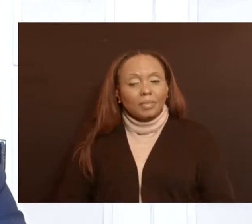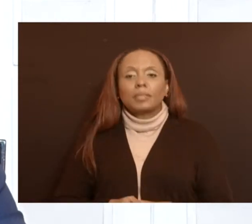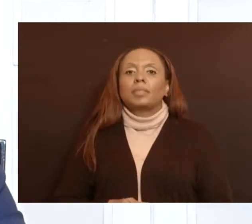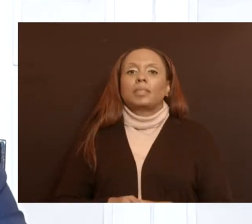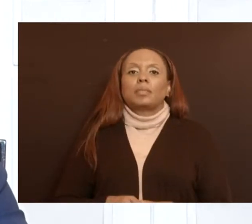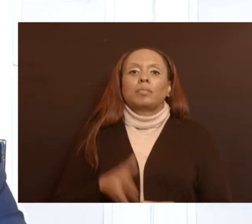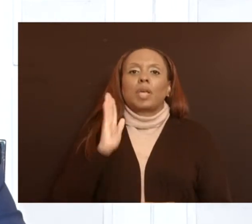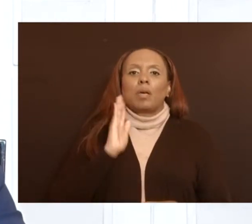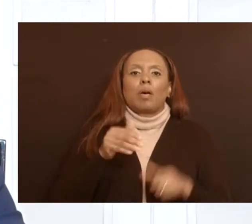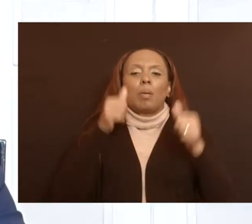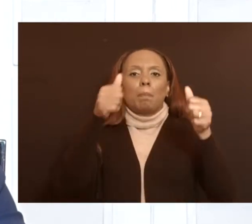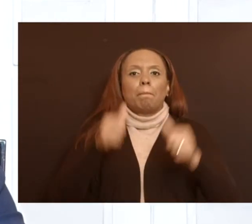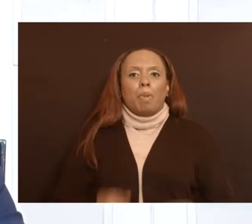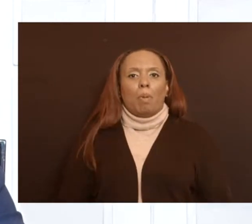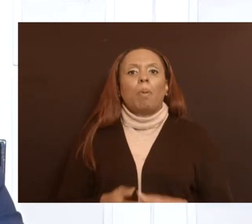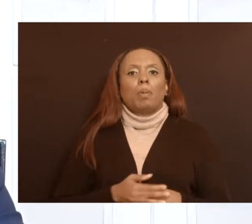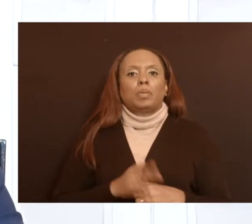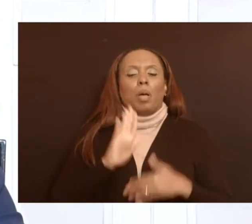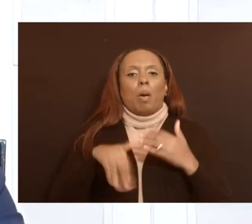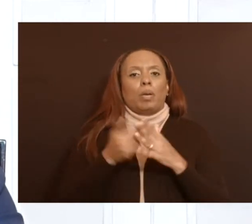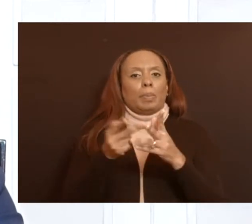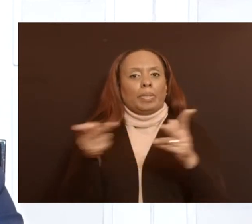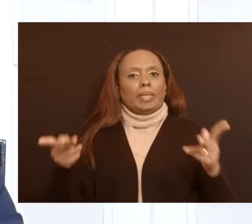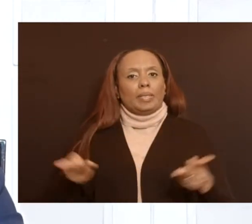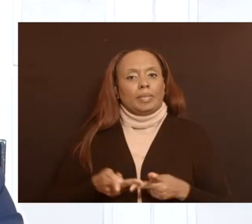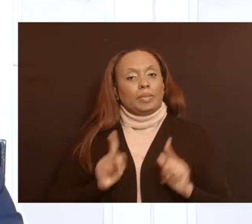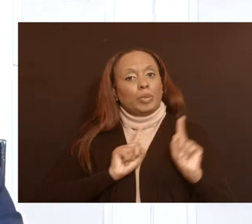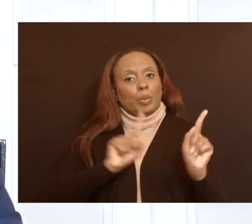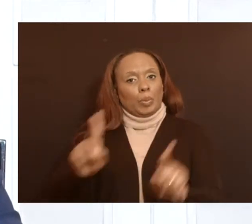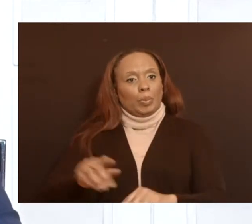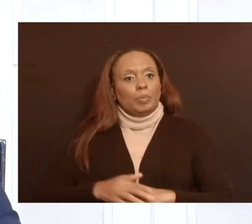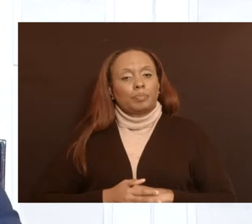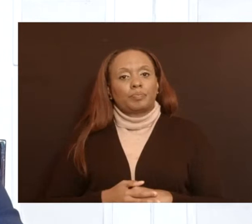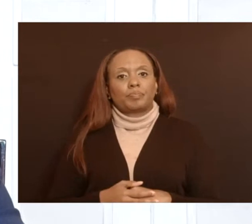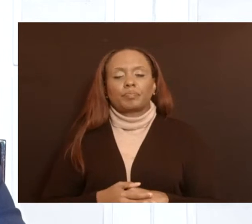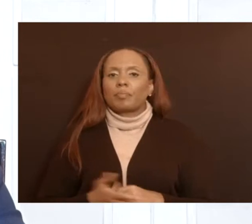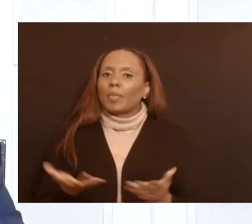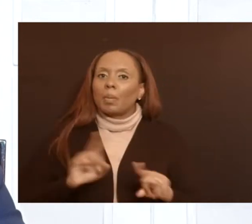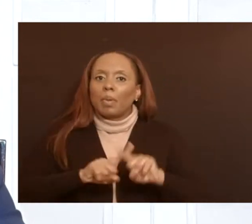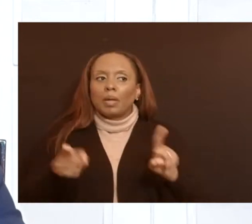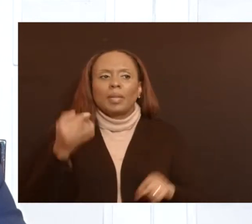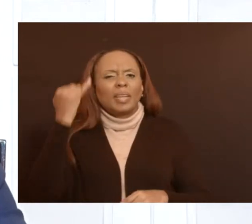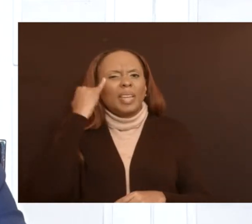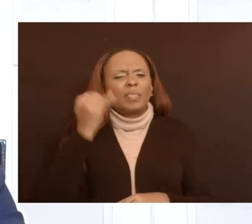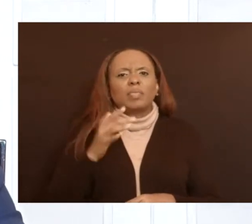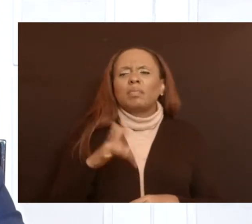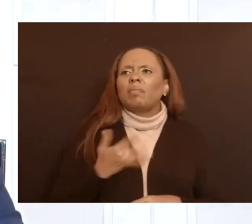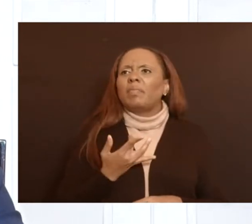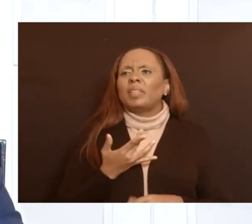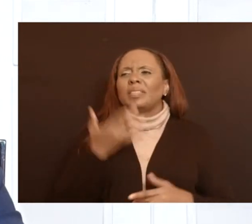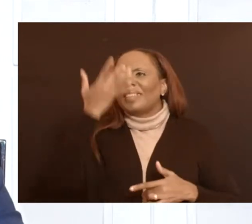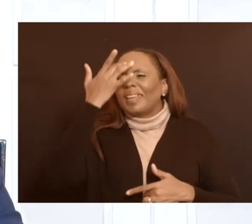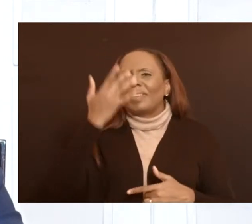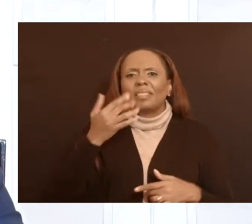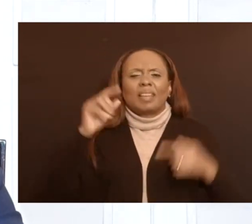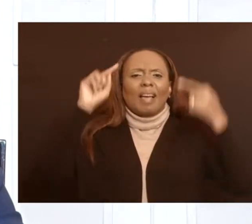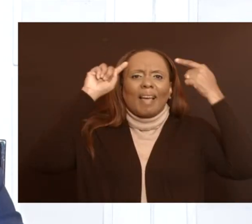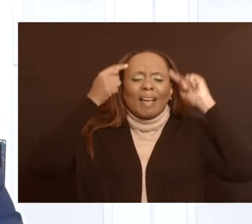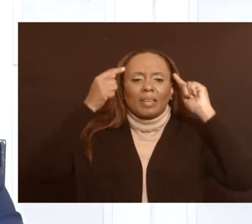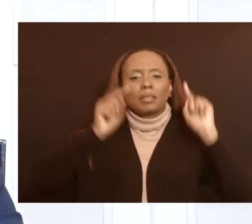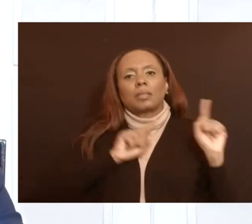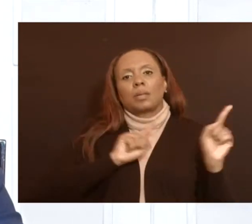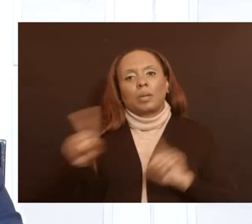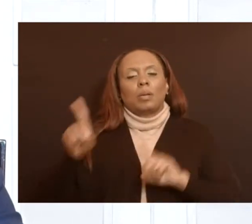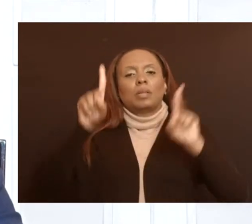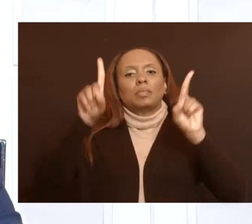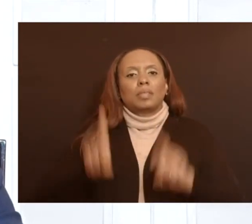people too, but young people, any symptoms, if you're unsure, if you have a headache, if you think you have sinuses, whatever, right? Go and get tested so